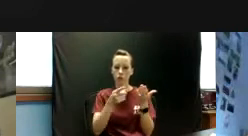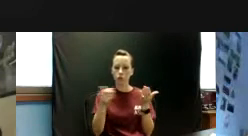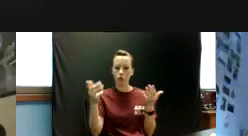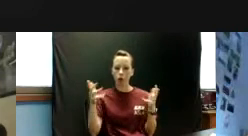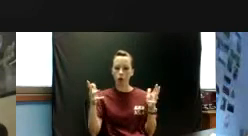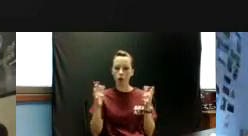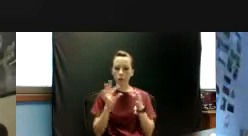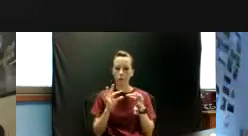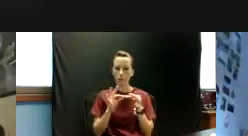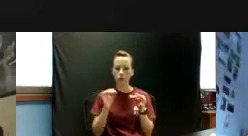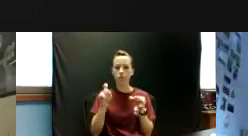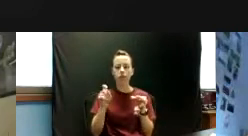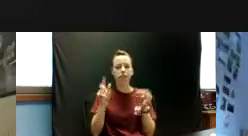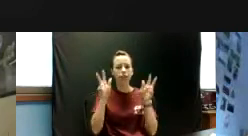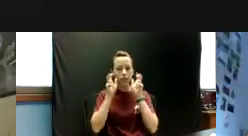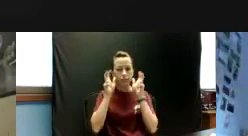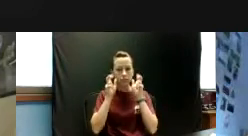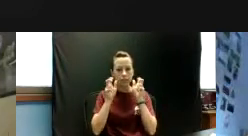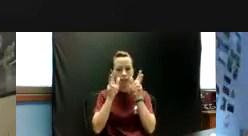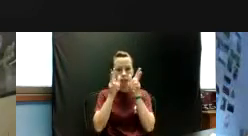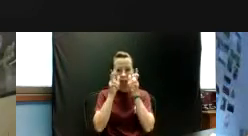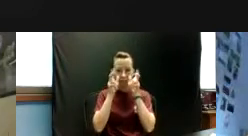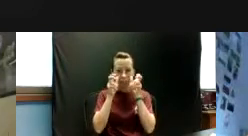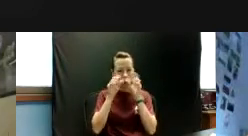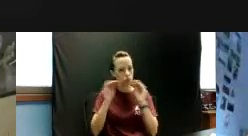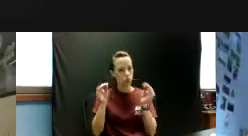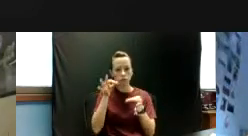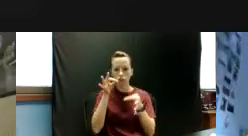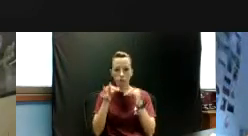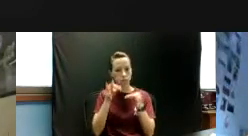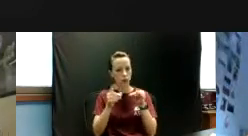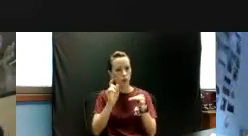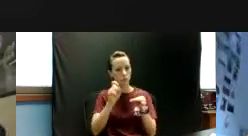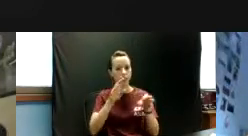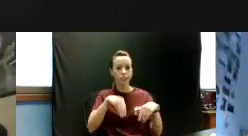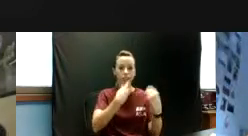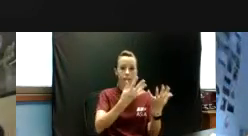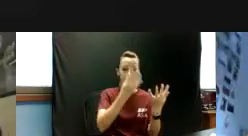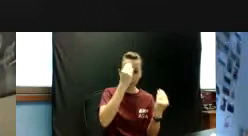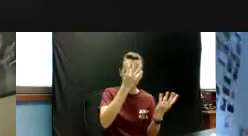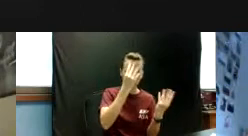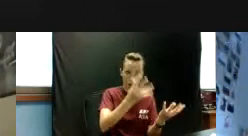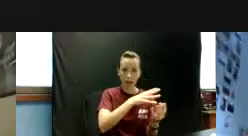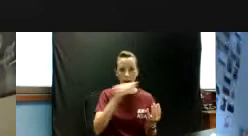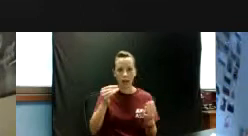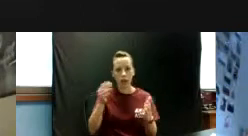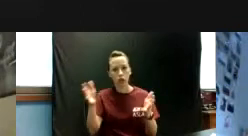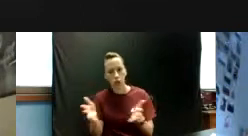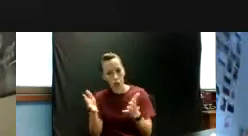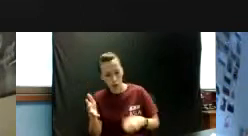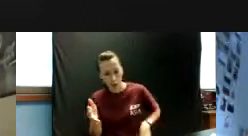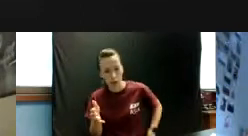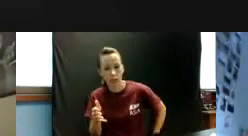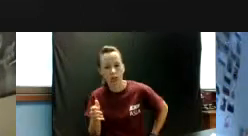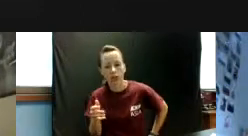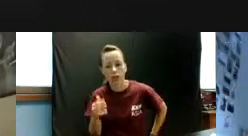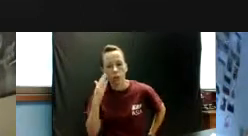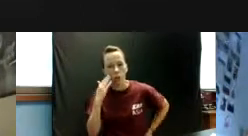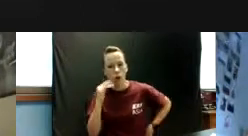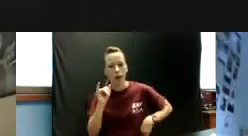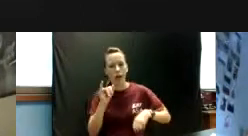non-judgmentally. We've got to give reassurance and information. So it can't just be like, hey, I've got you, I'm here for you. We've also got to give